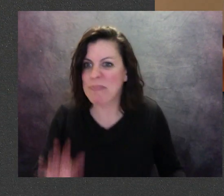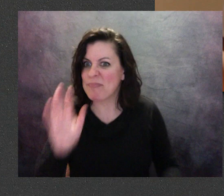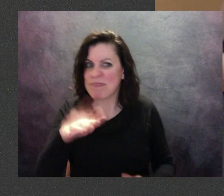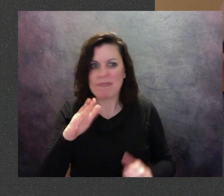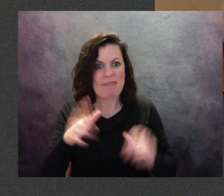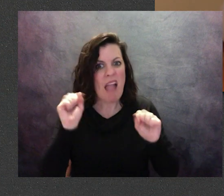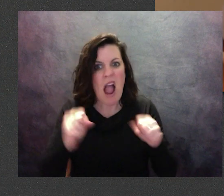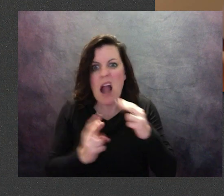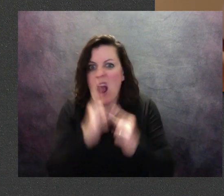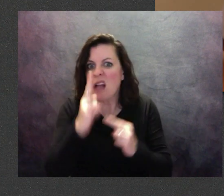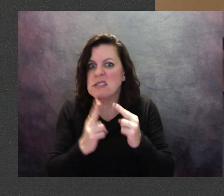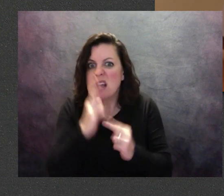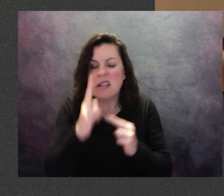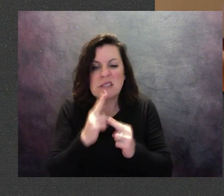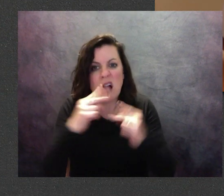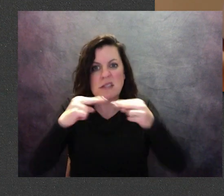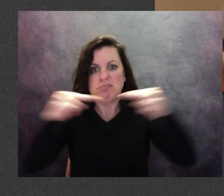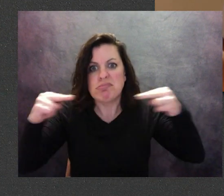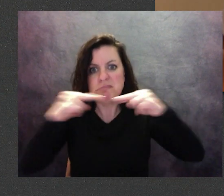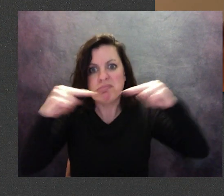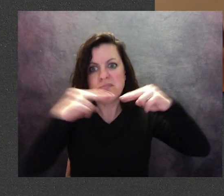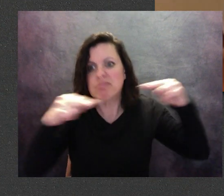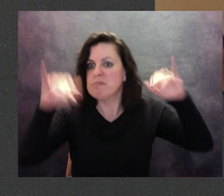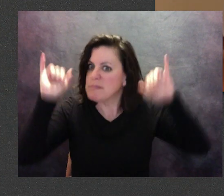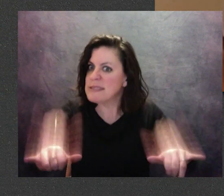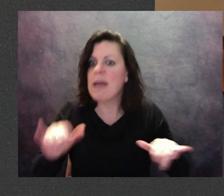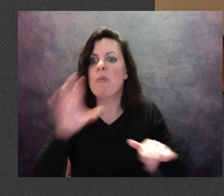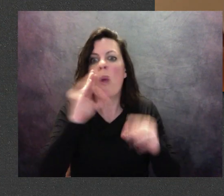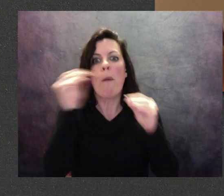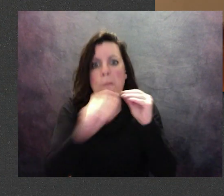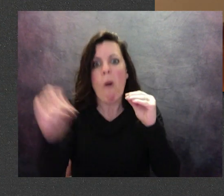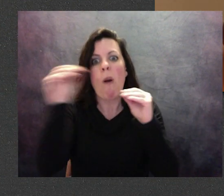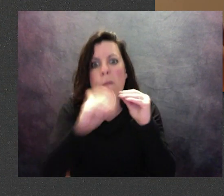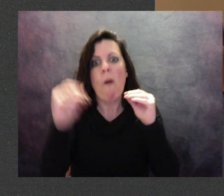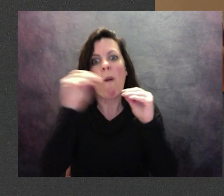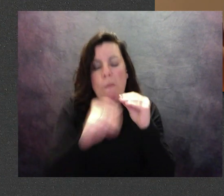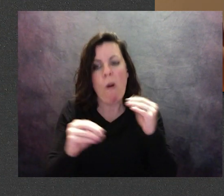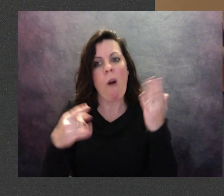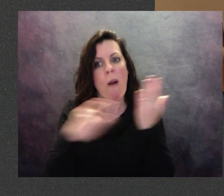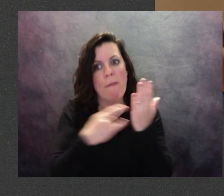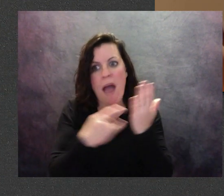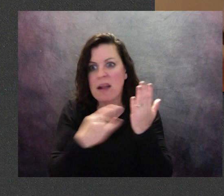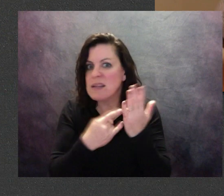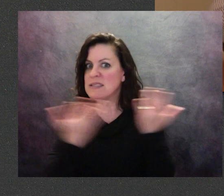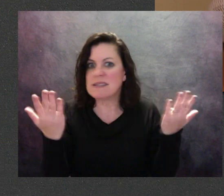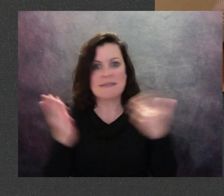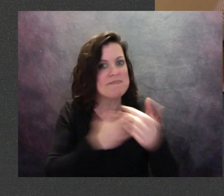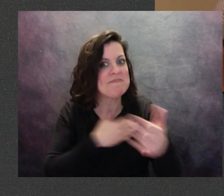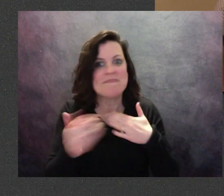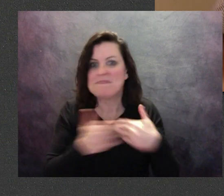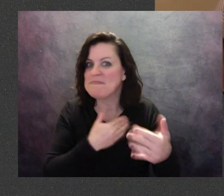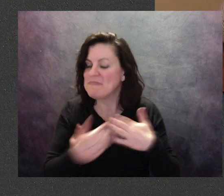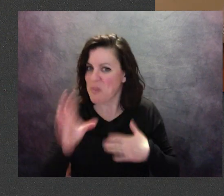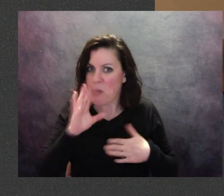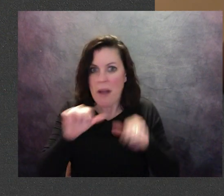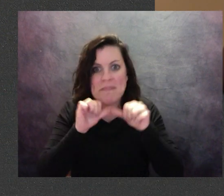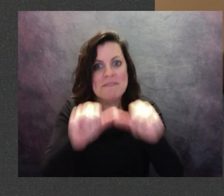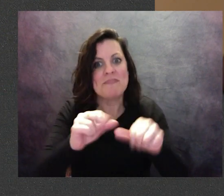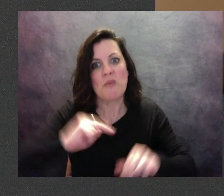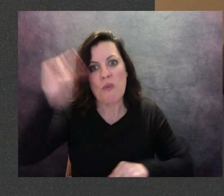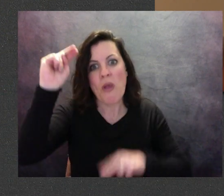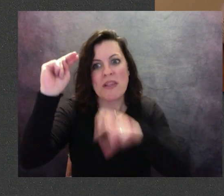more magnets. If you cut them in half, it still works the same. Another